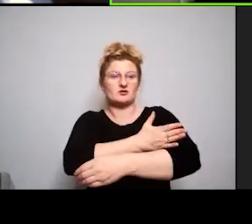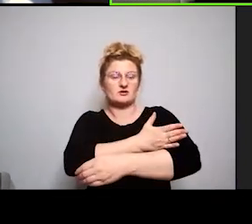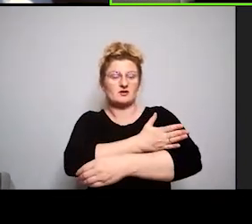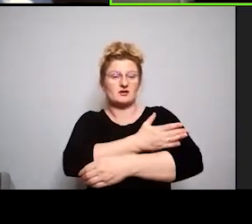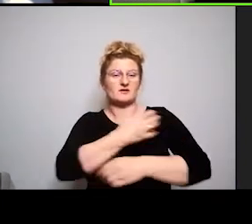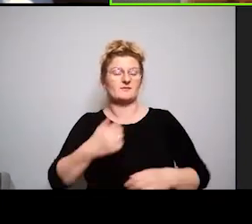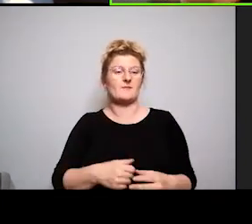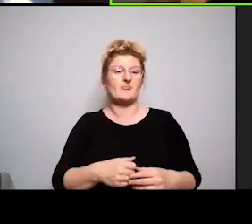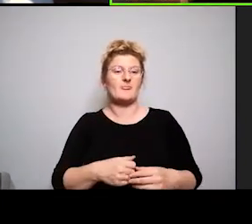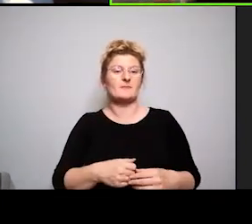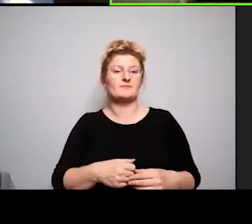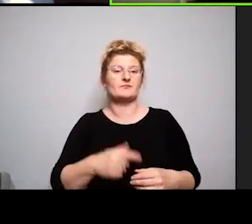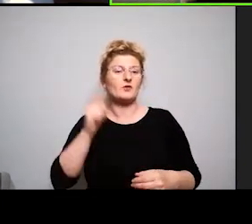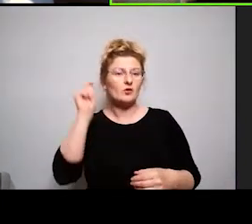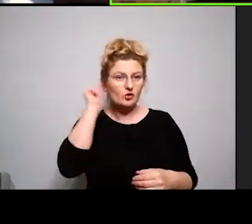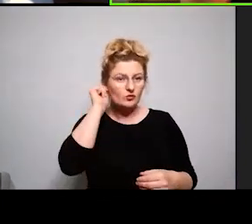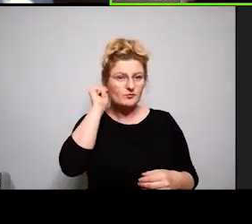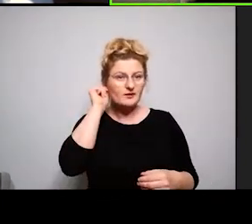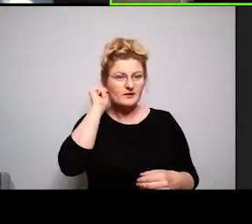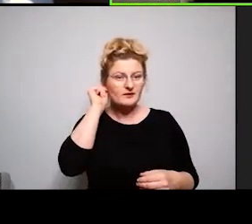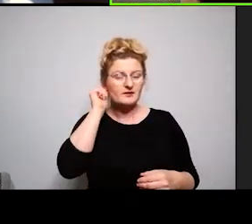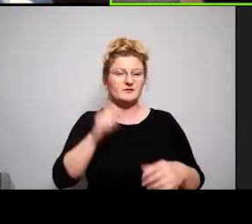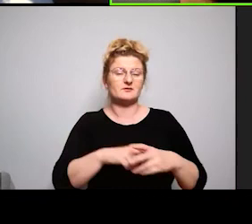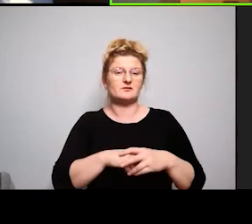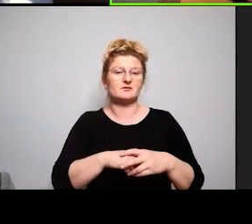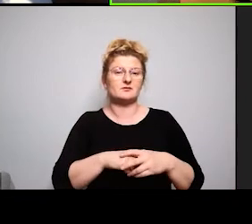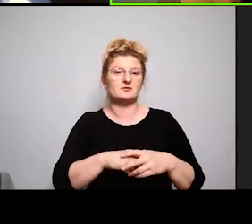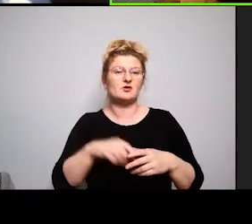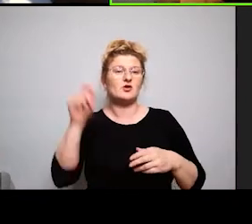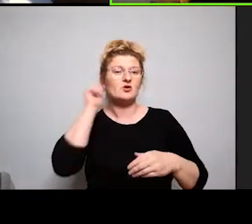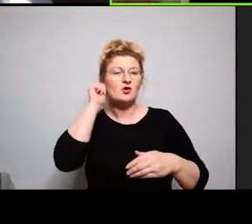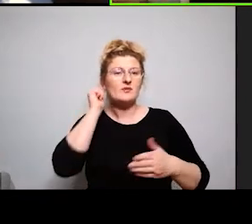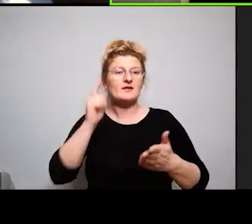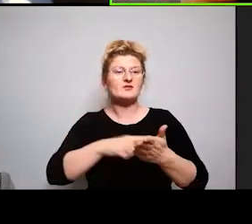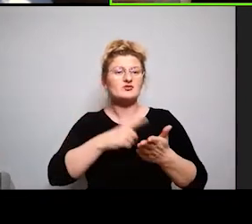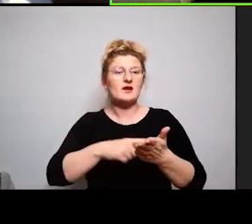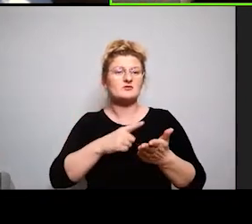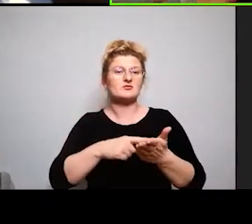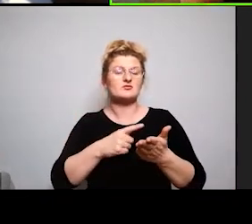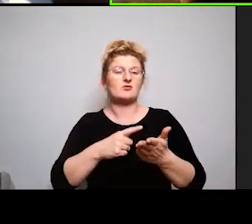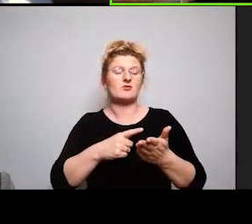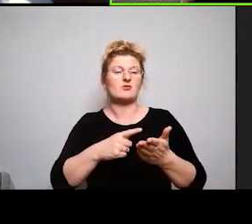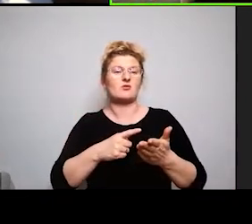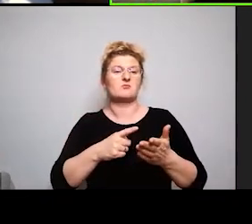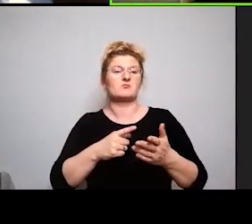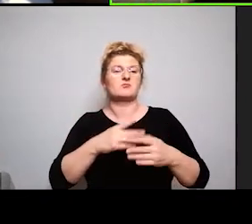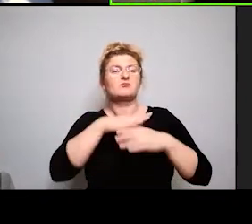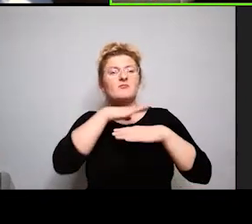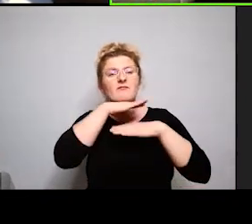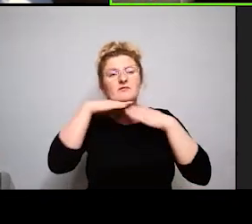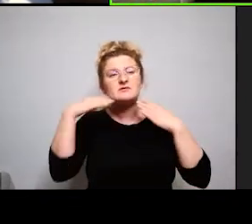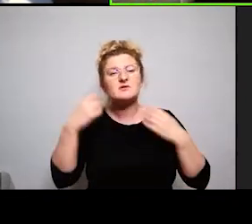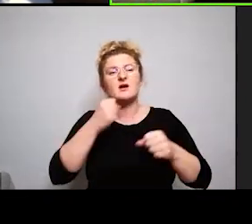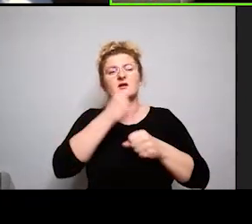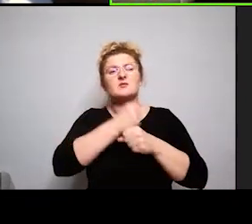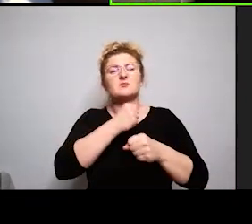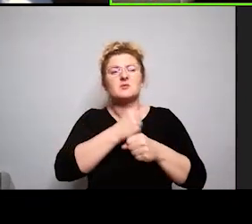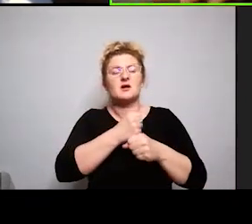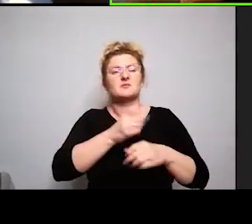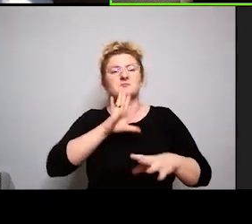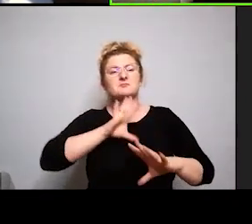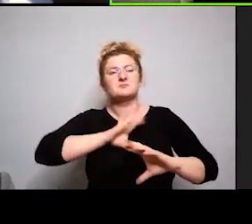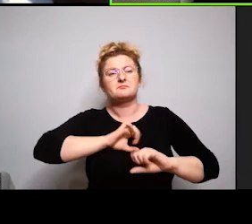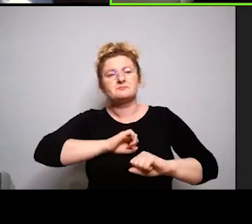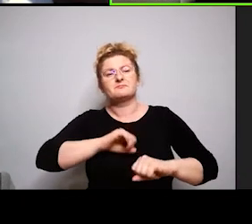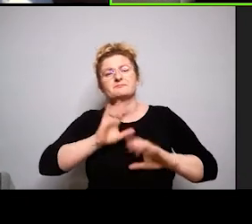very not minor jobs, but jobs that are more compatible with the family life,